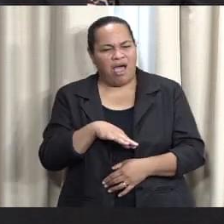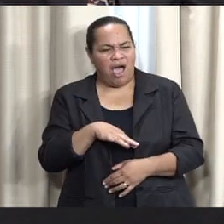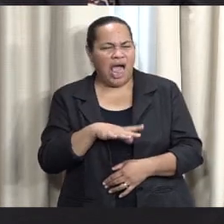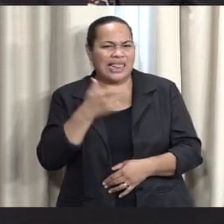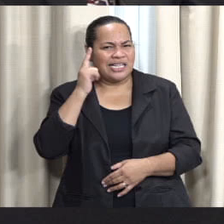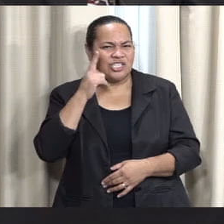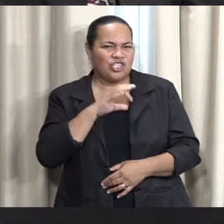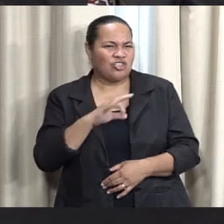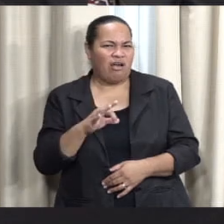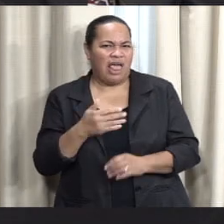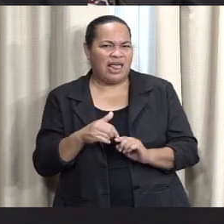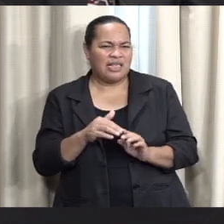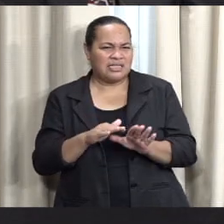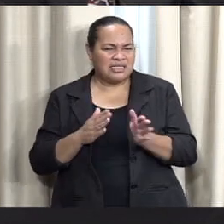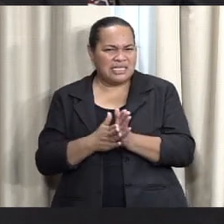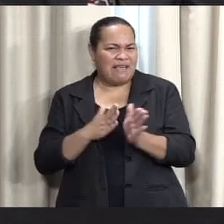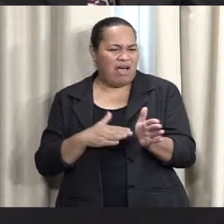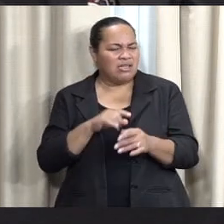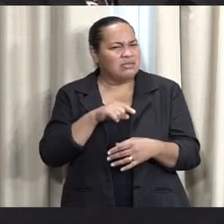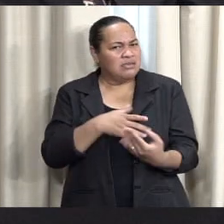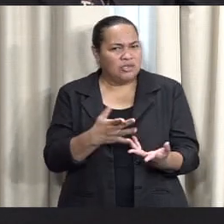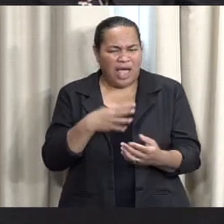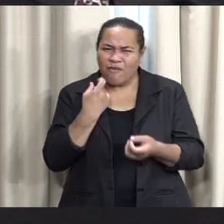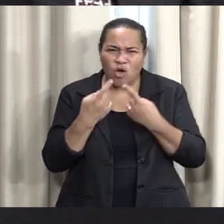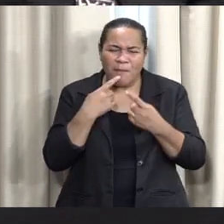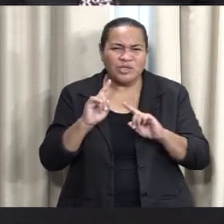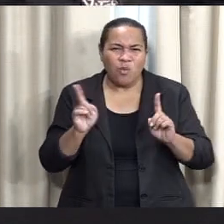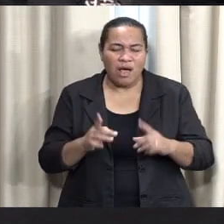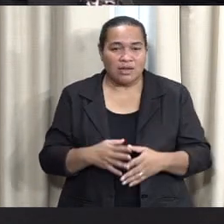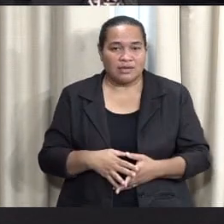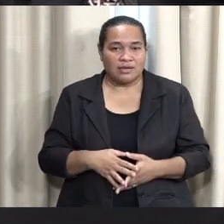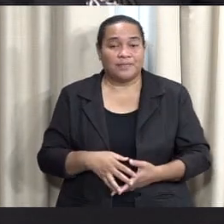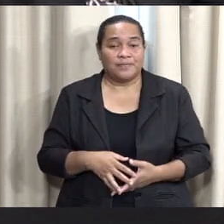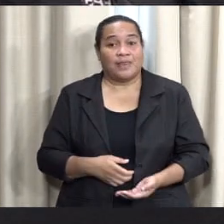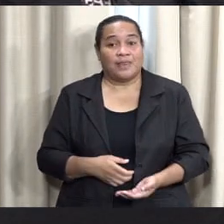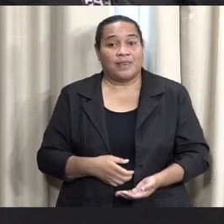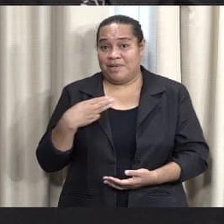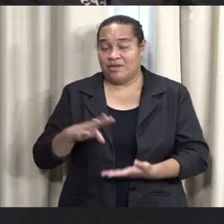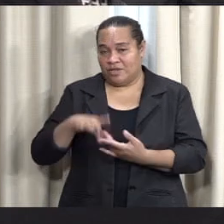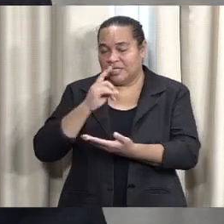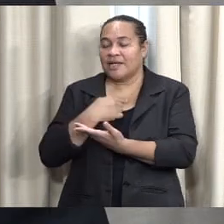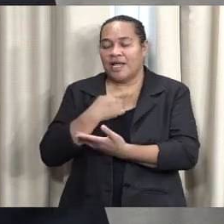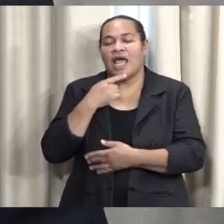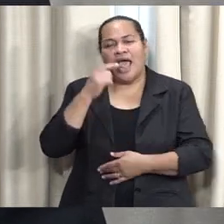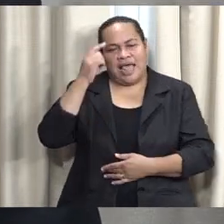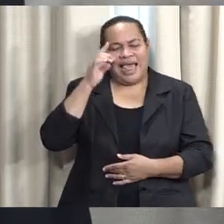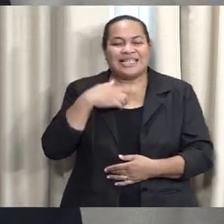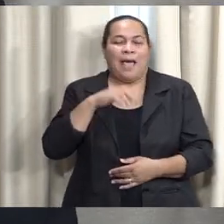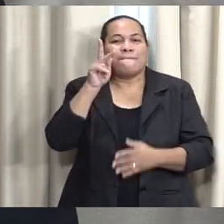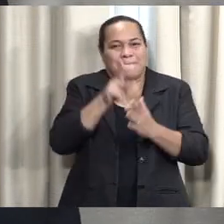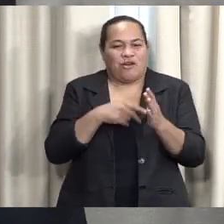disadvantaged. So have you got any comments on that? I think that's part of our